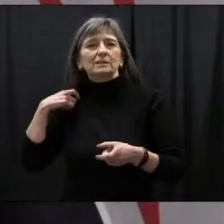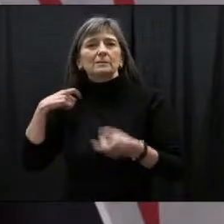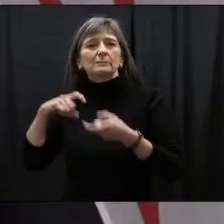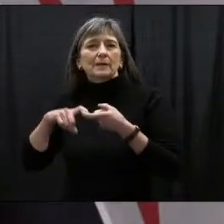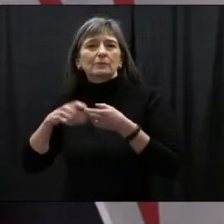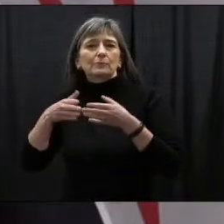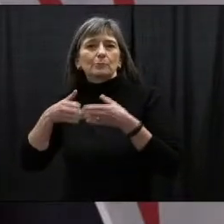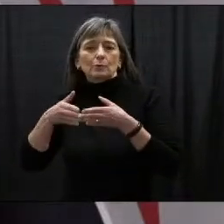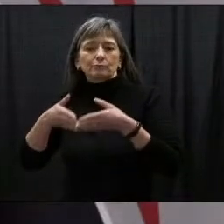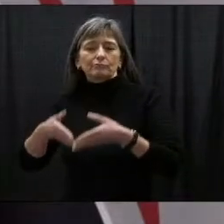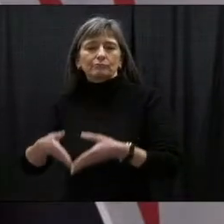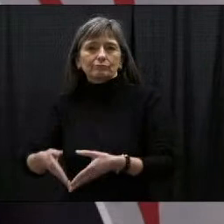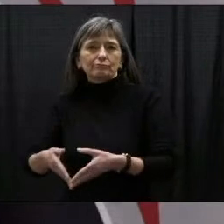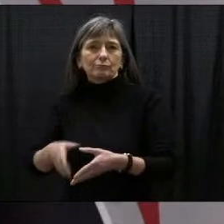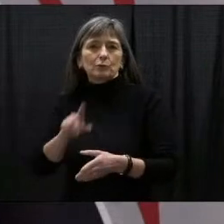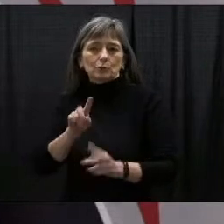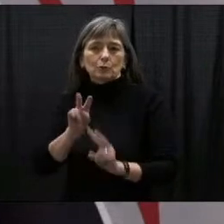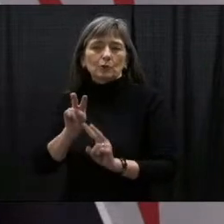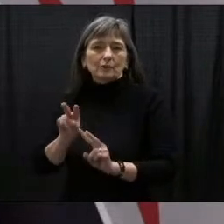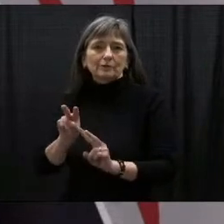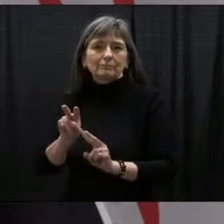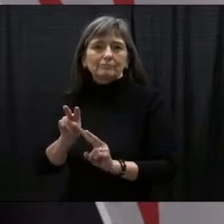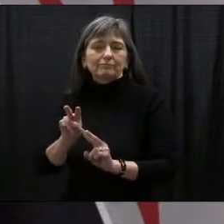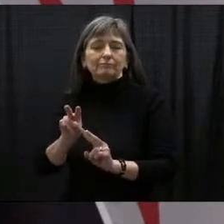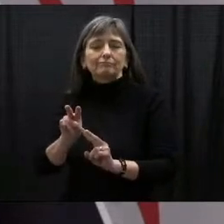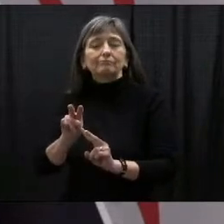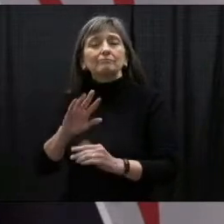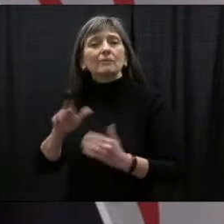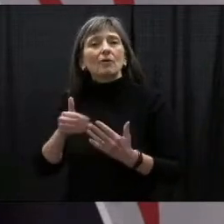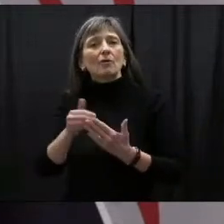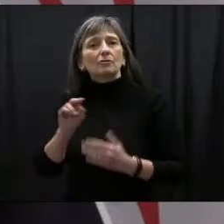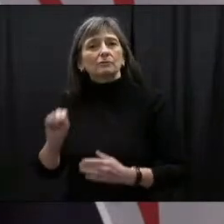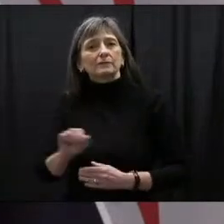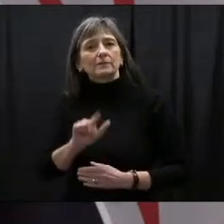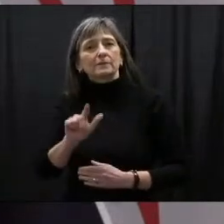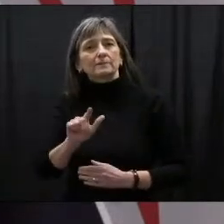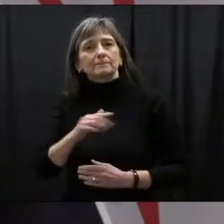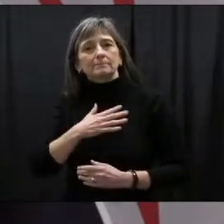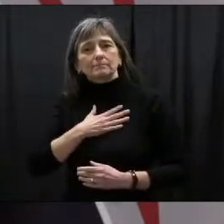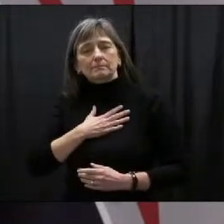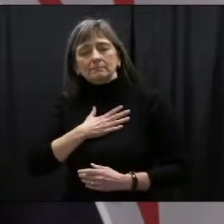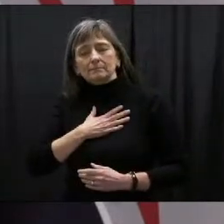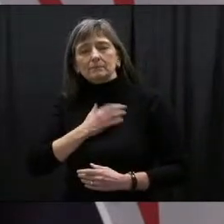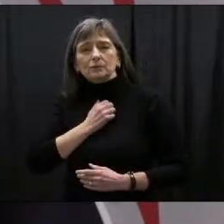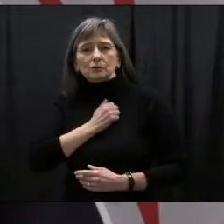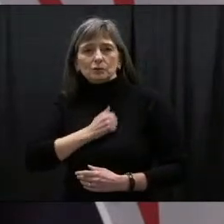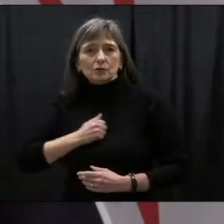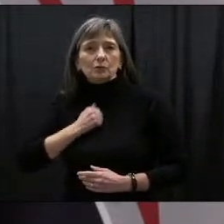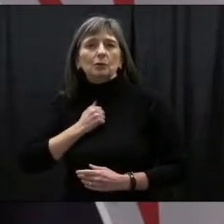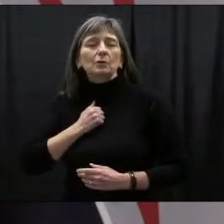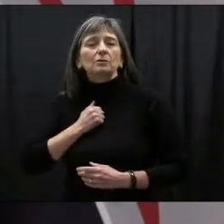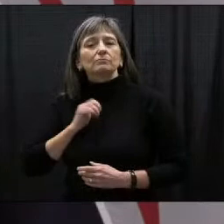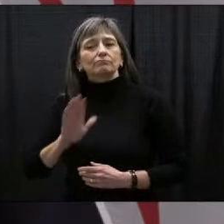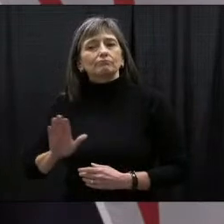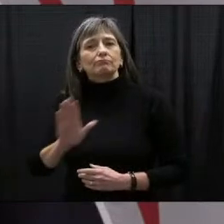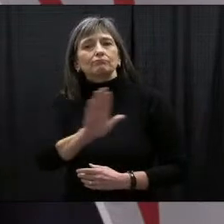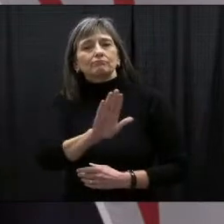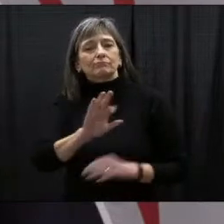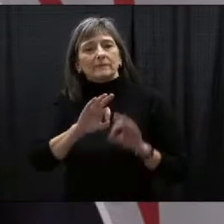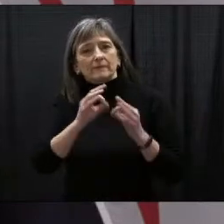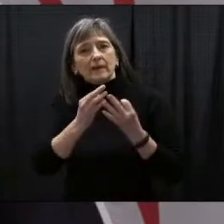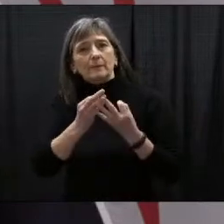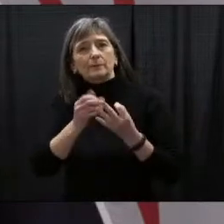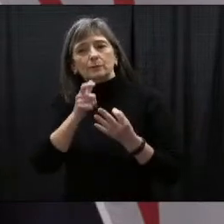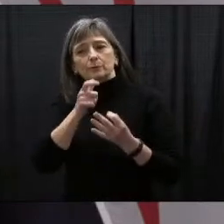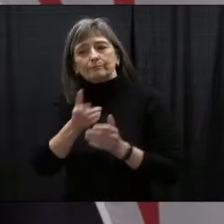vessel. On behalf of the entire province, I extend my sincere condolences to the families impacted by